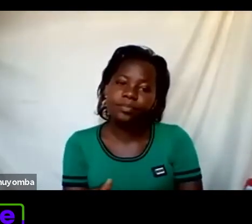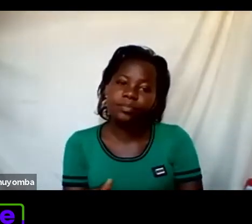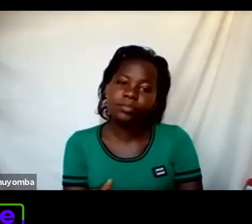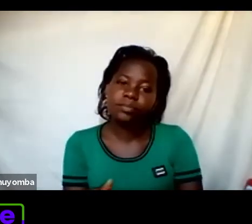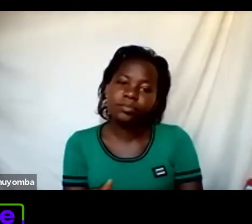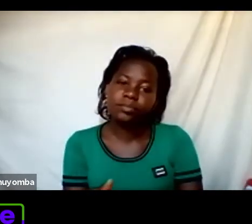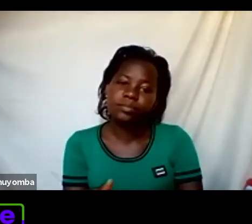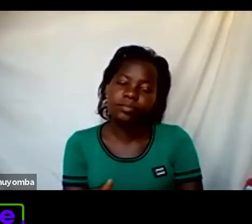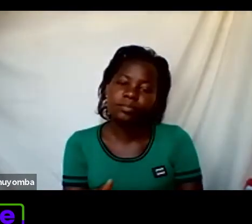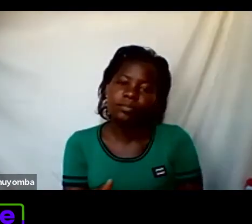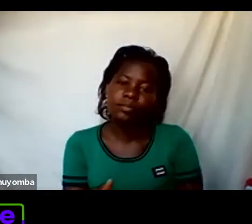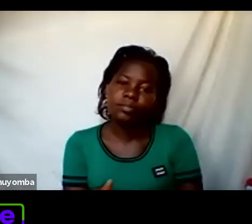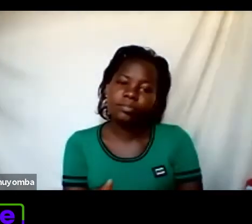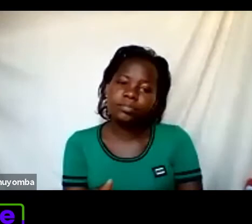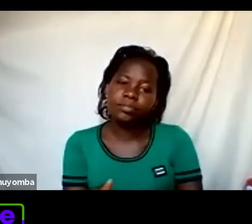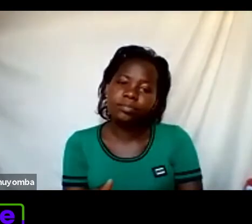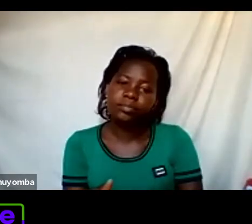Dr.